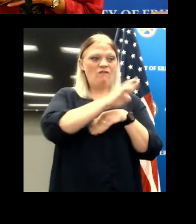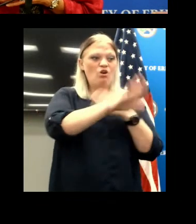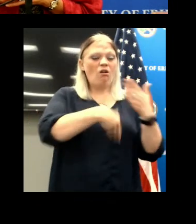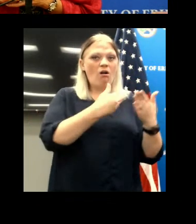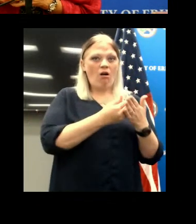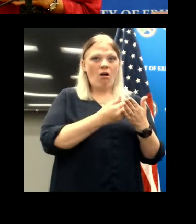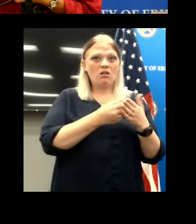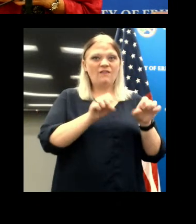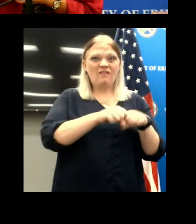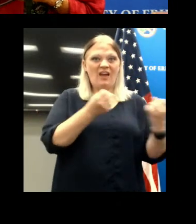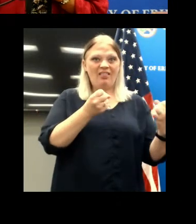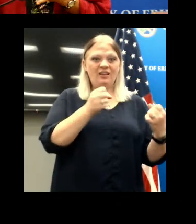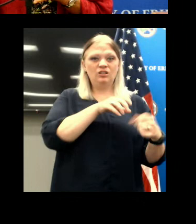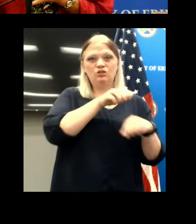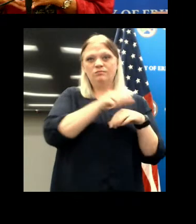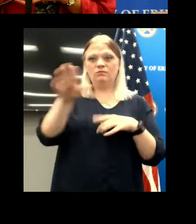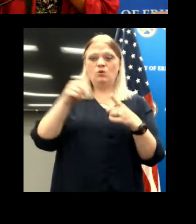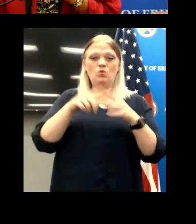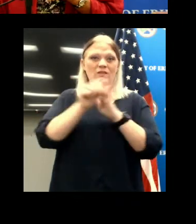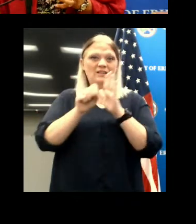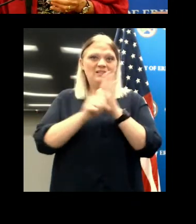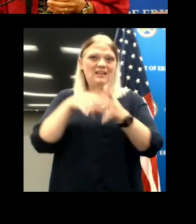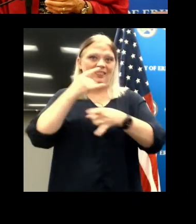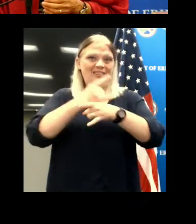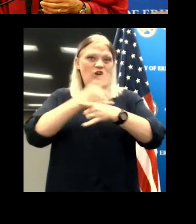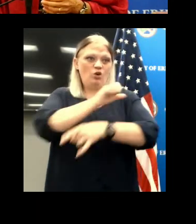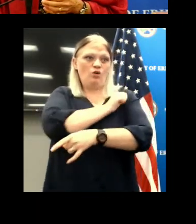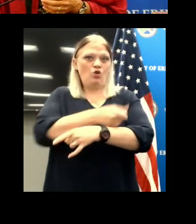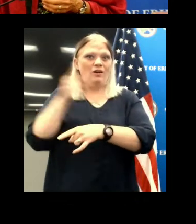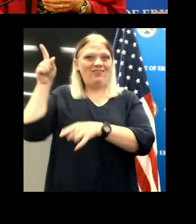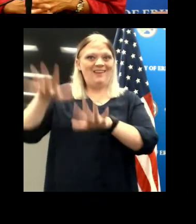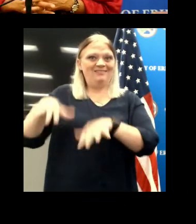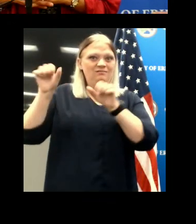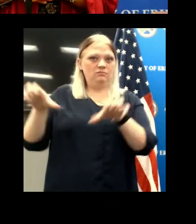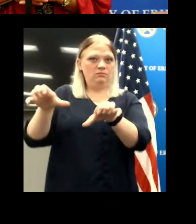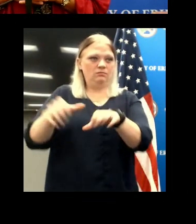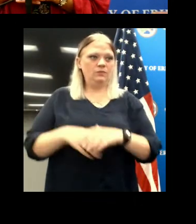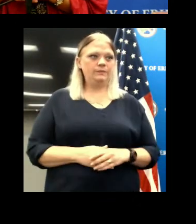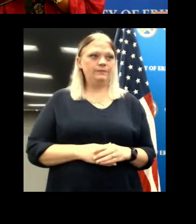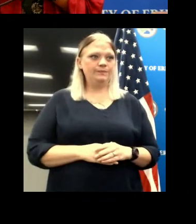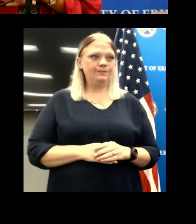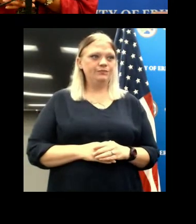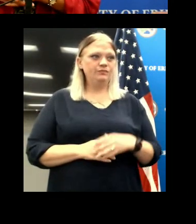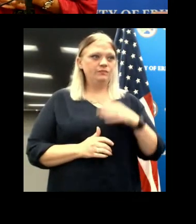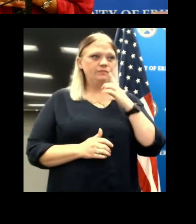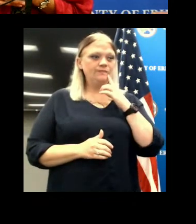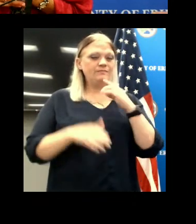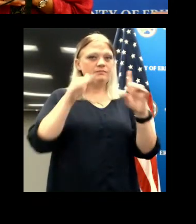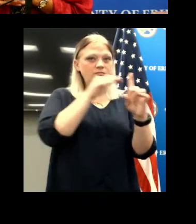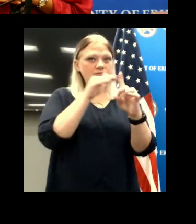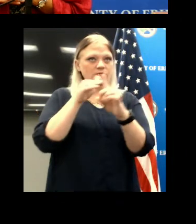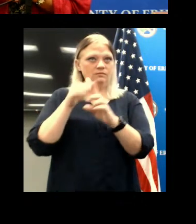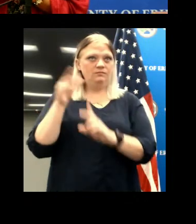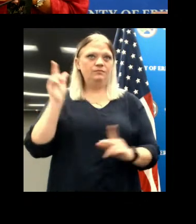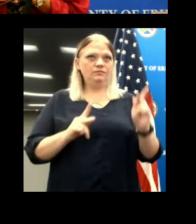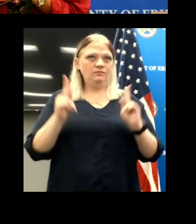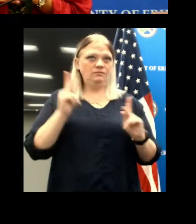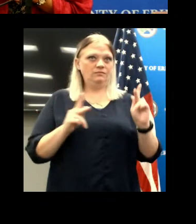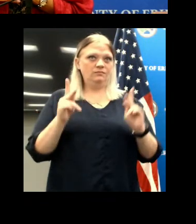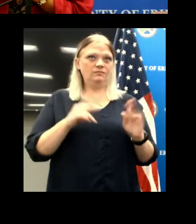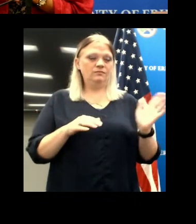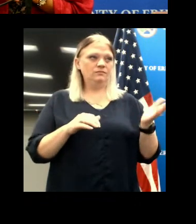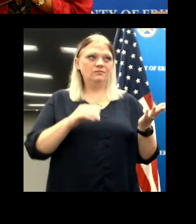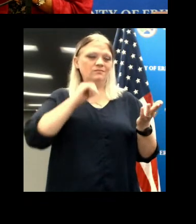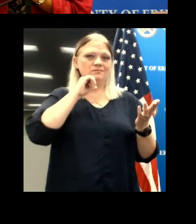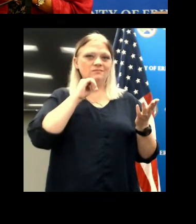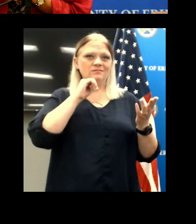those violations to the State Liquor Authority for them to take action. So we just want to remind people that it's just not